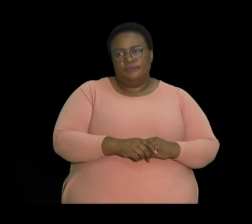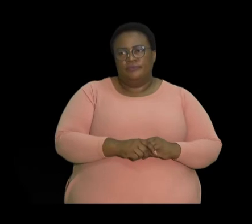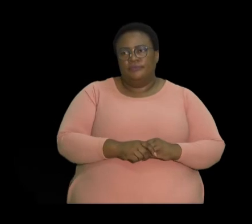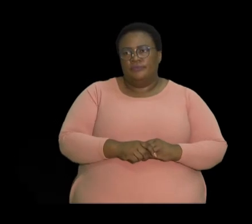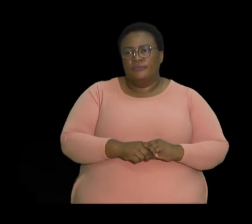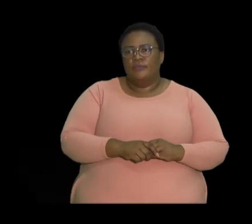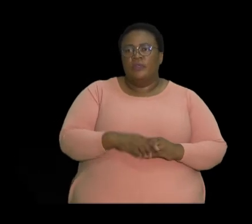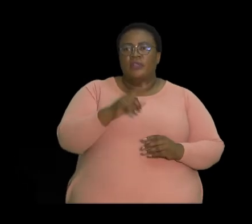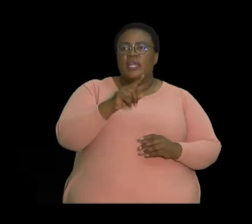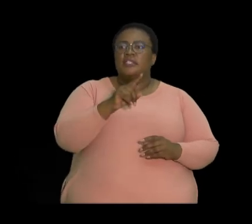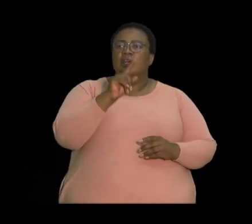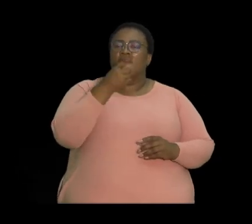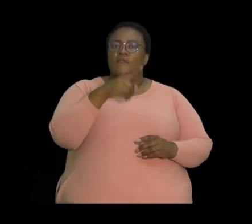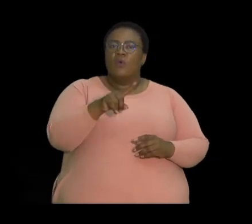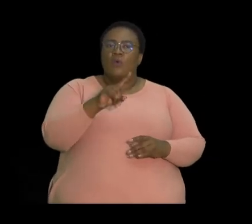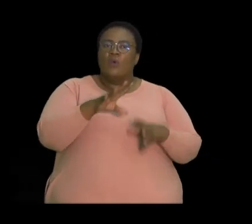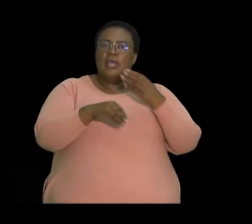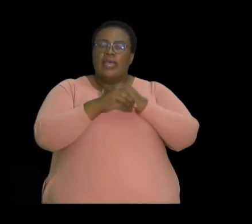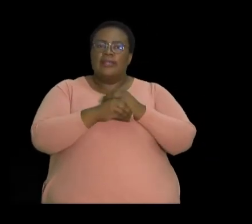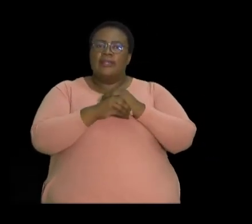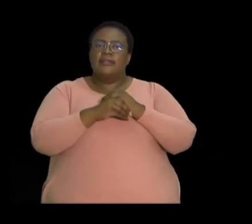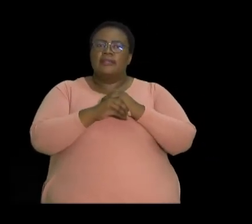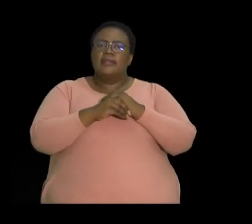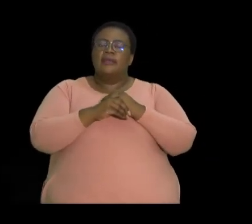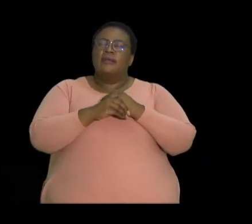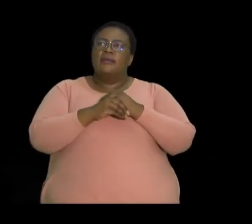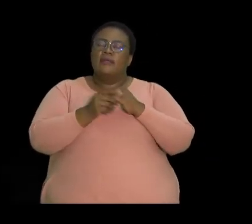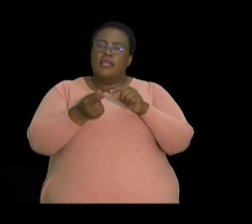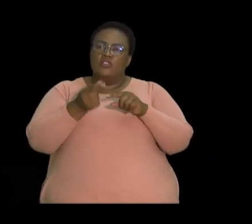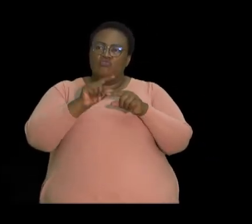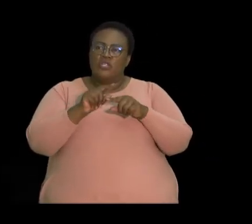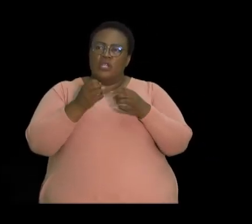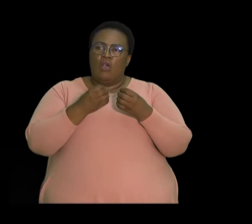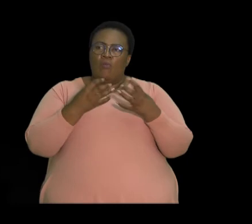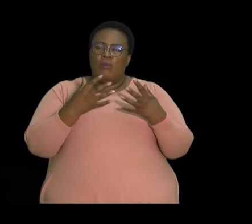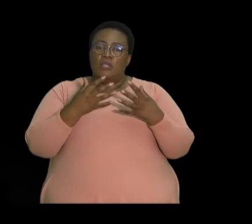was at an interest of 12%, which is